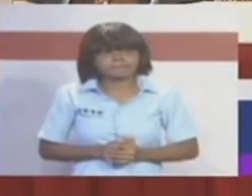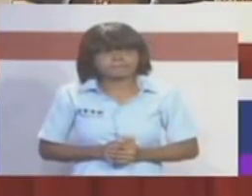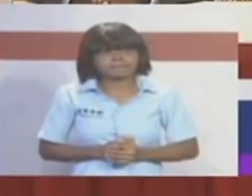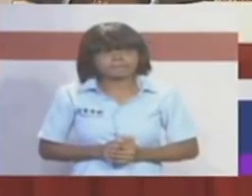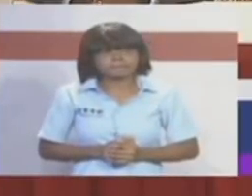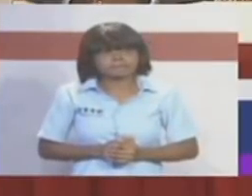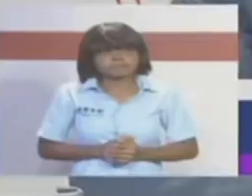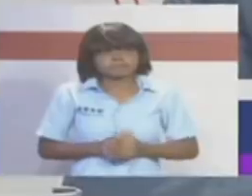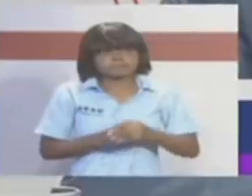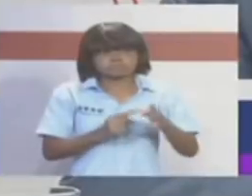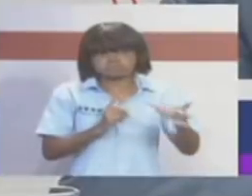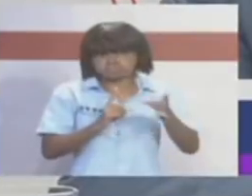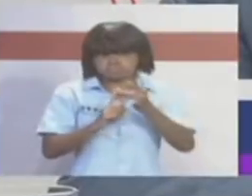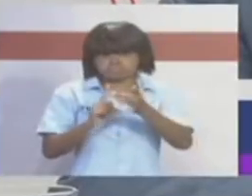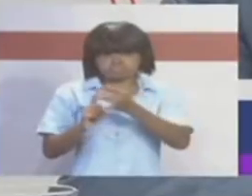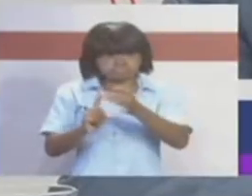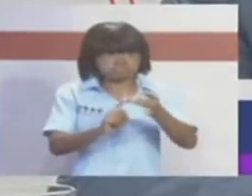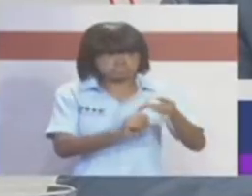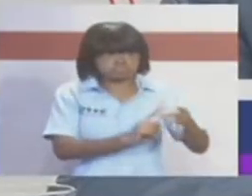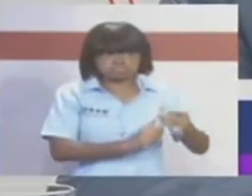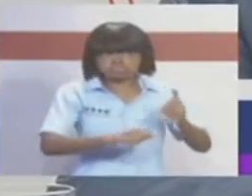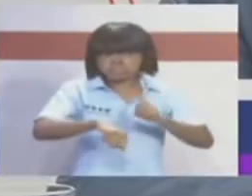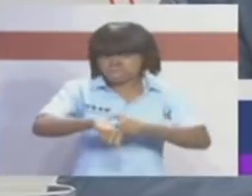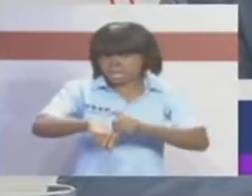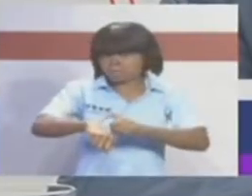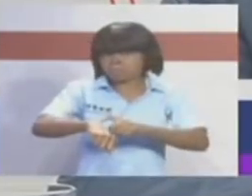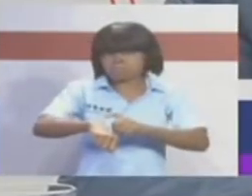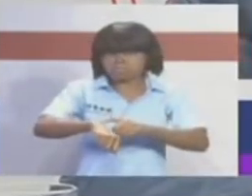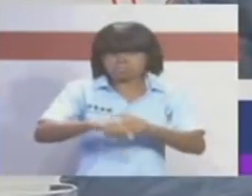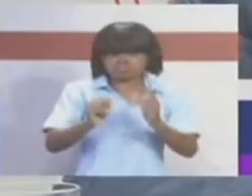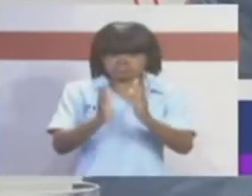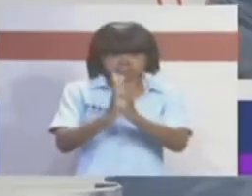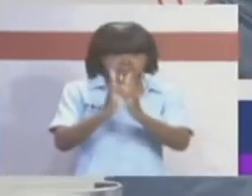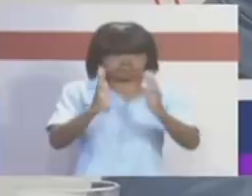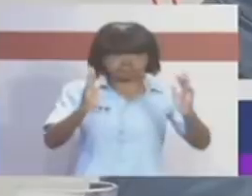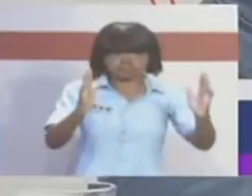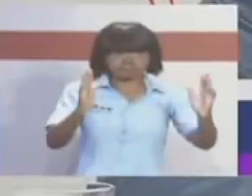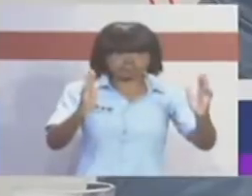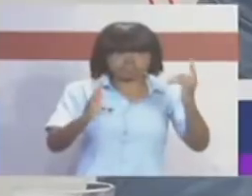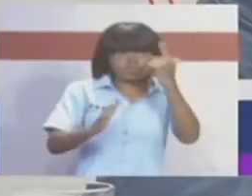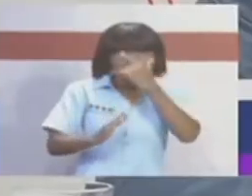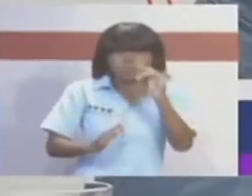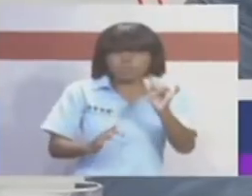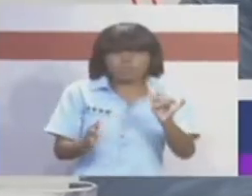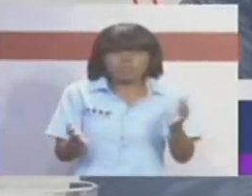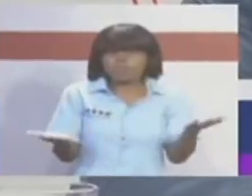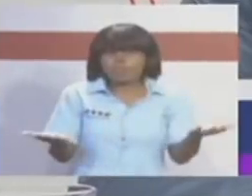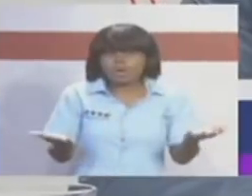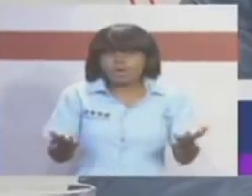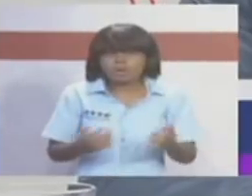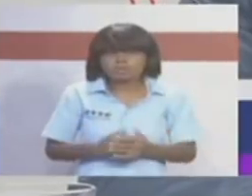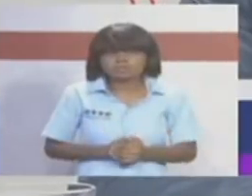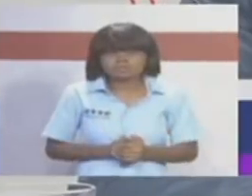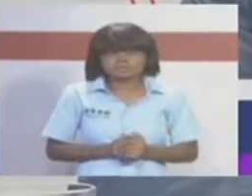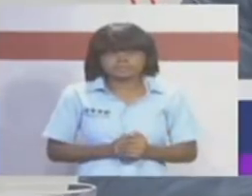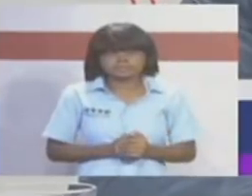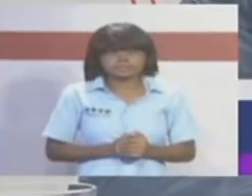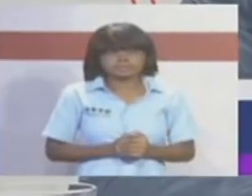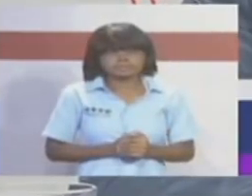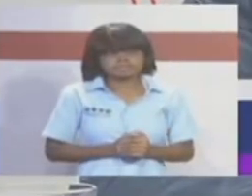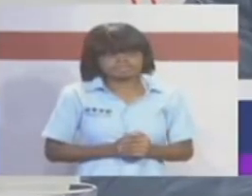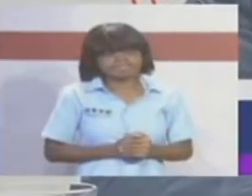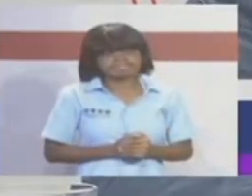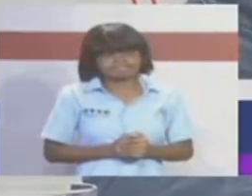Okay, thanks for that. We're actually going to have to recalculate based on the last 2 weeks of data. So that is something that we will put